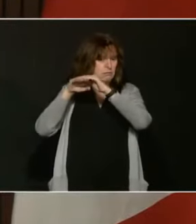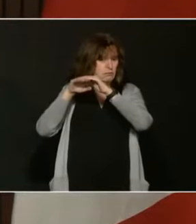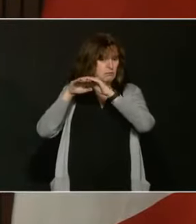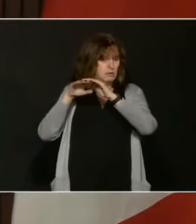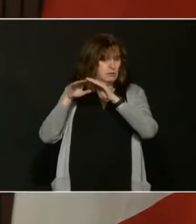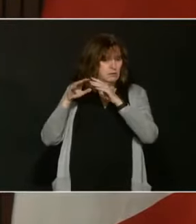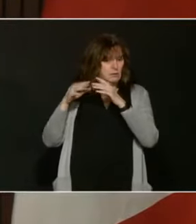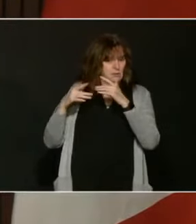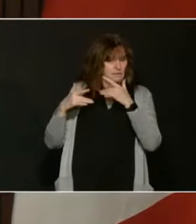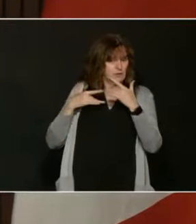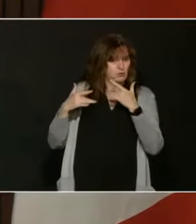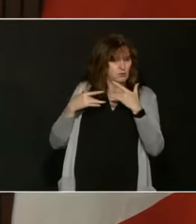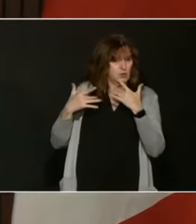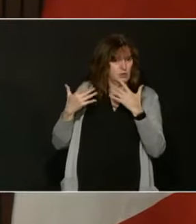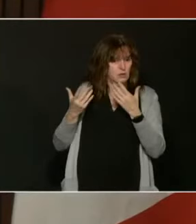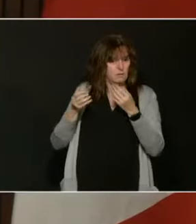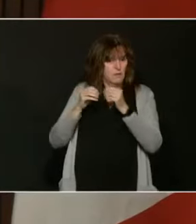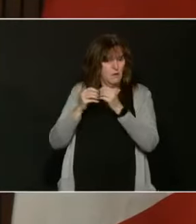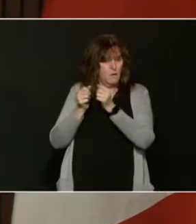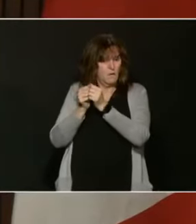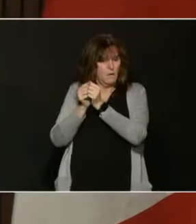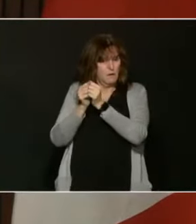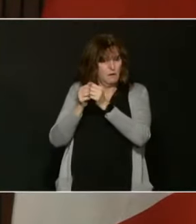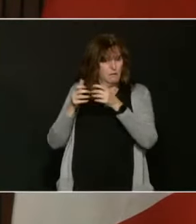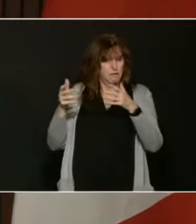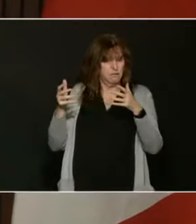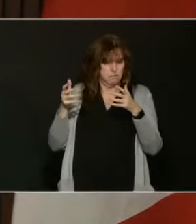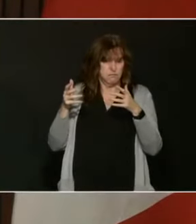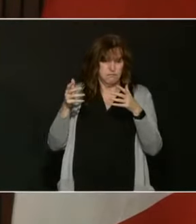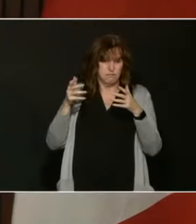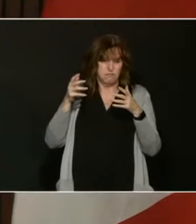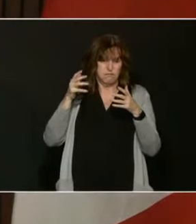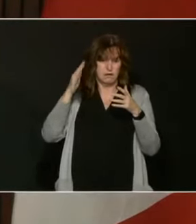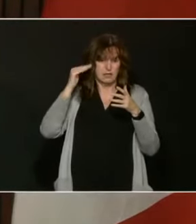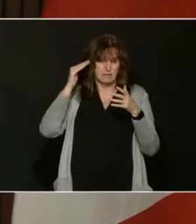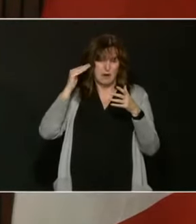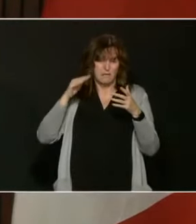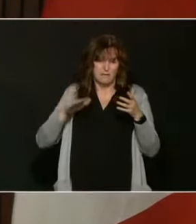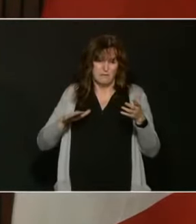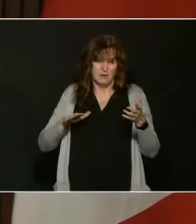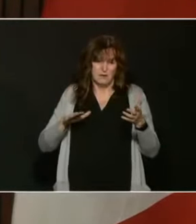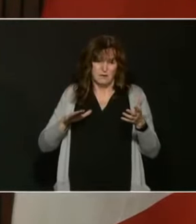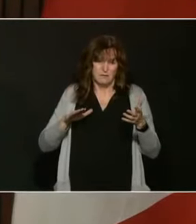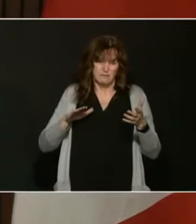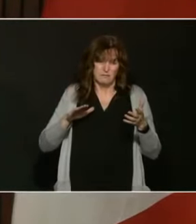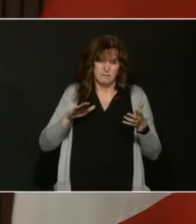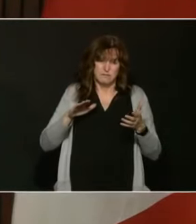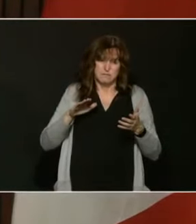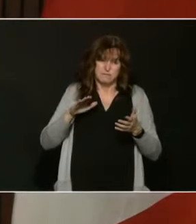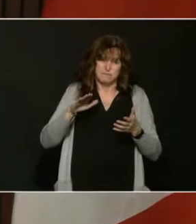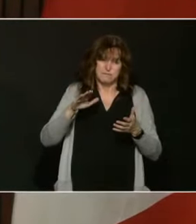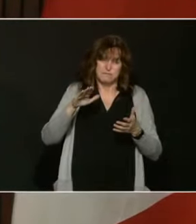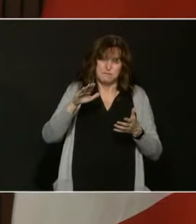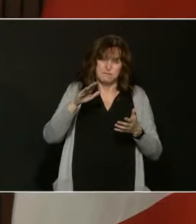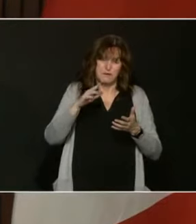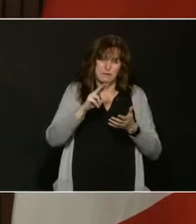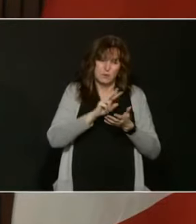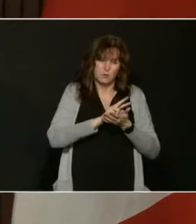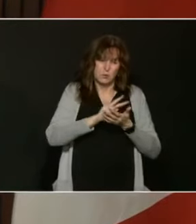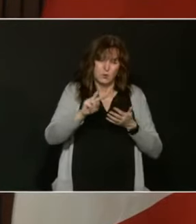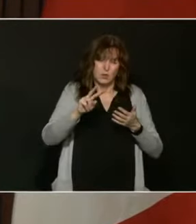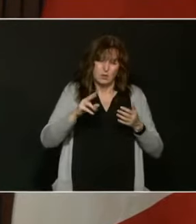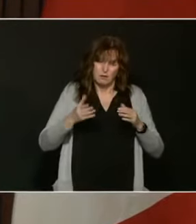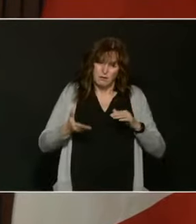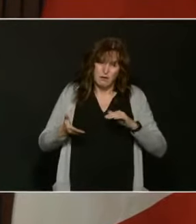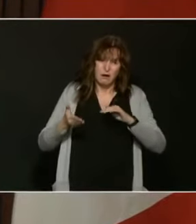should expect to see that line continue to move up by that same increment each time period. And were we to come back in 2 weeks, if nothing has changed